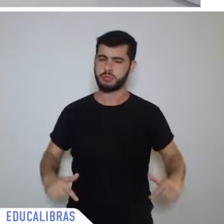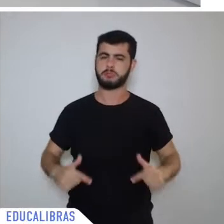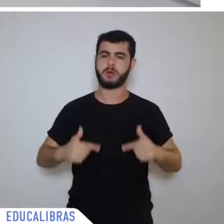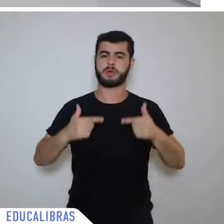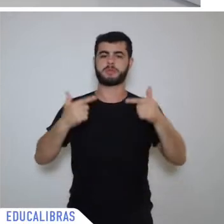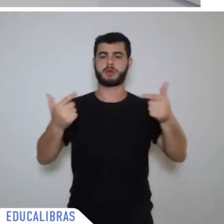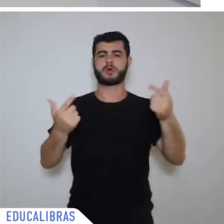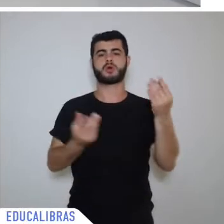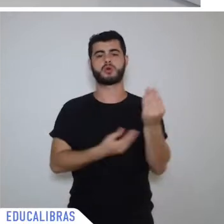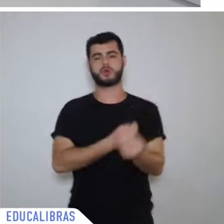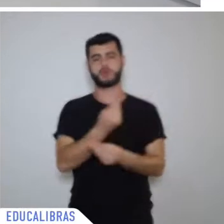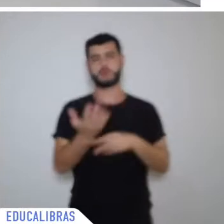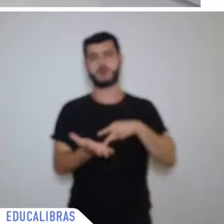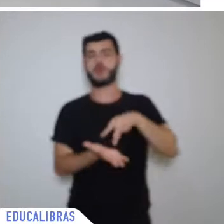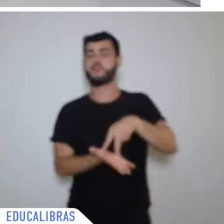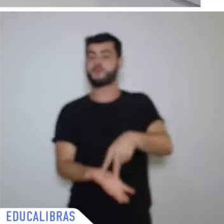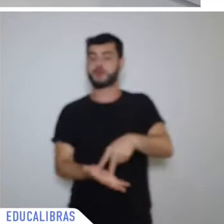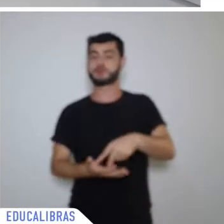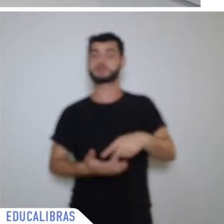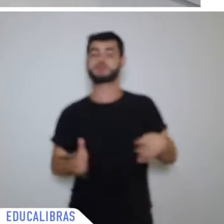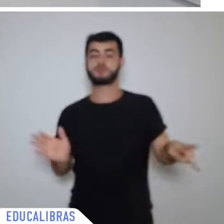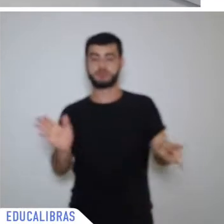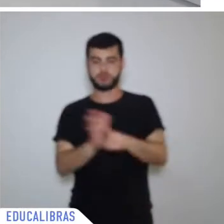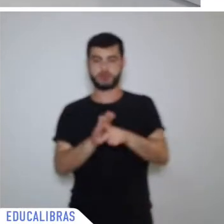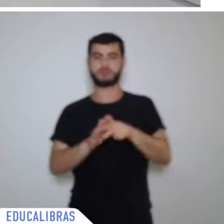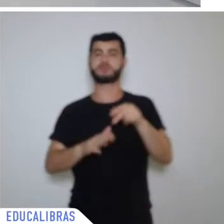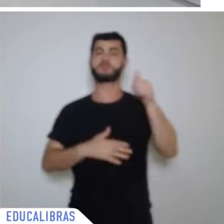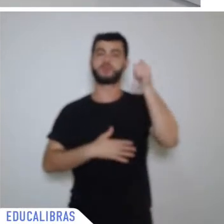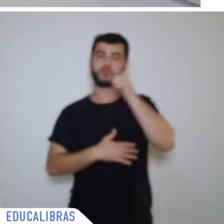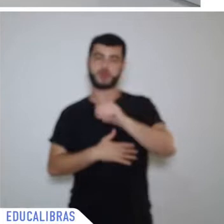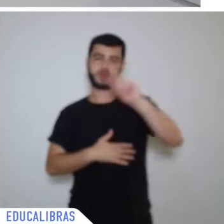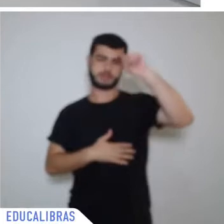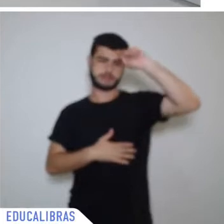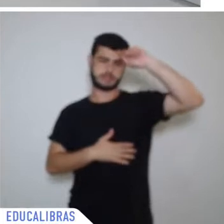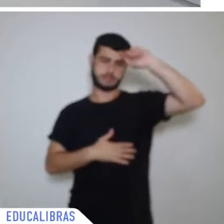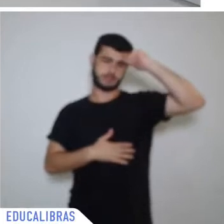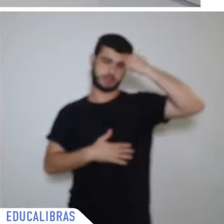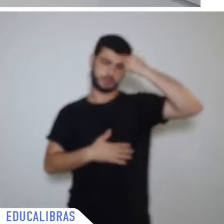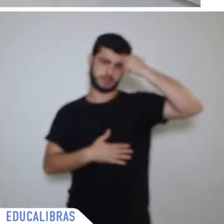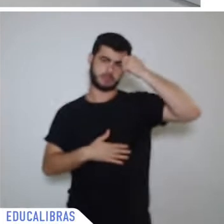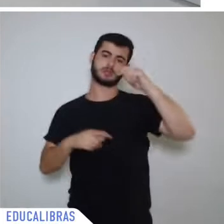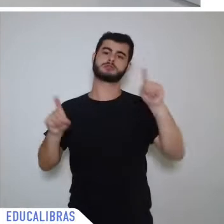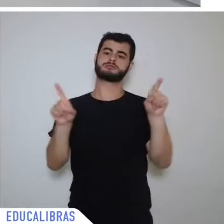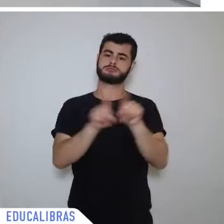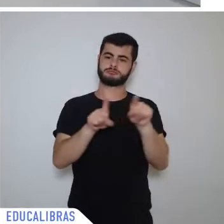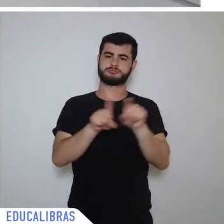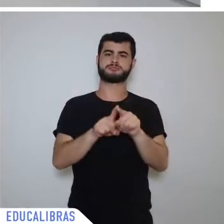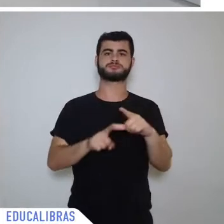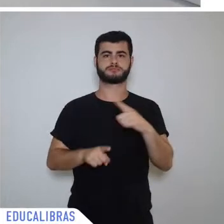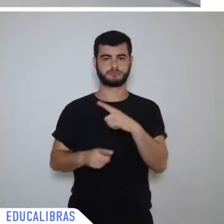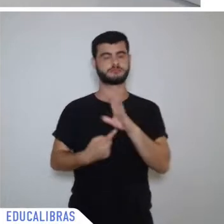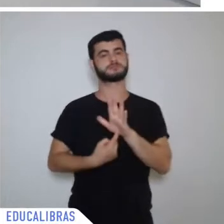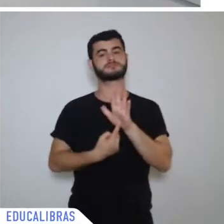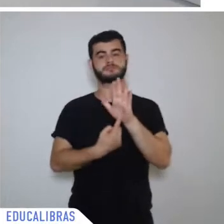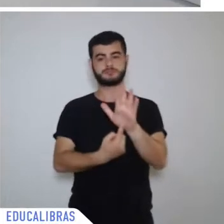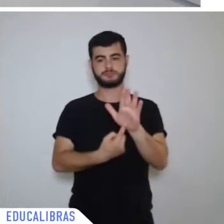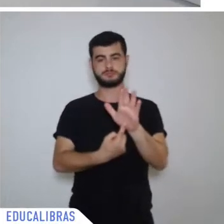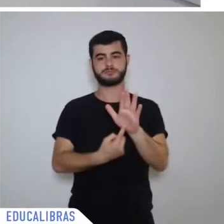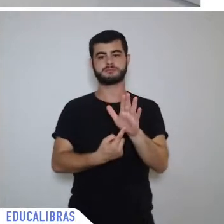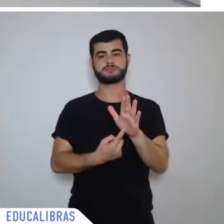she has shown us there is some advancement of women, and they have